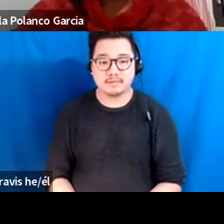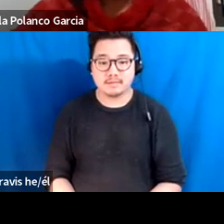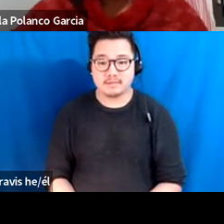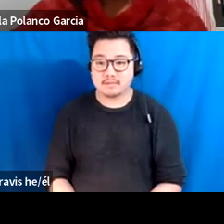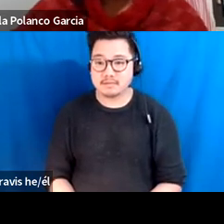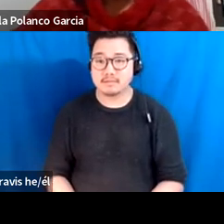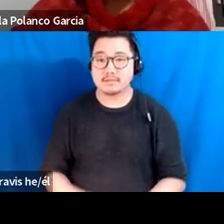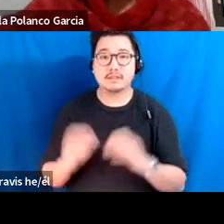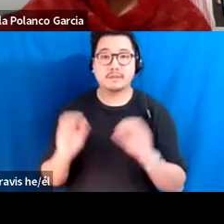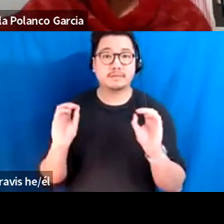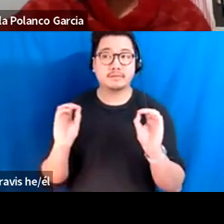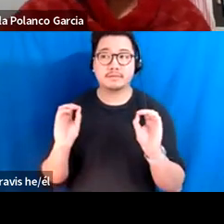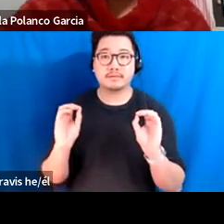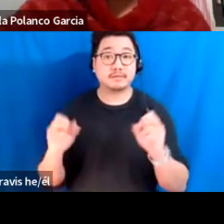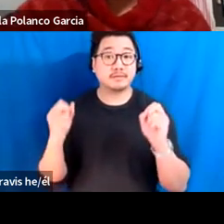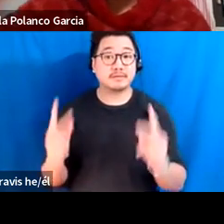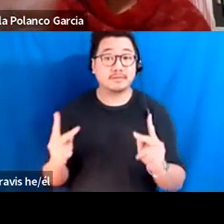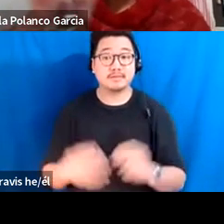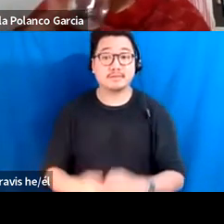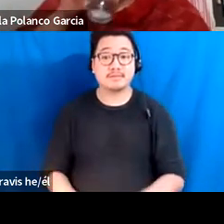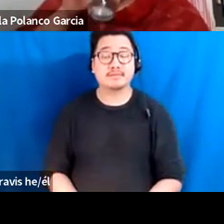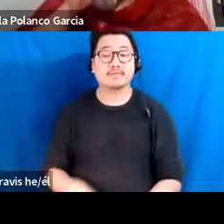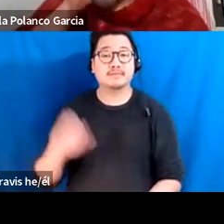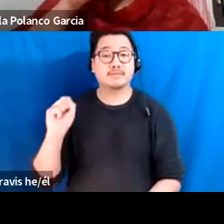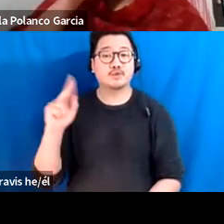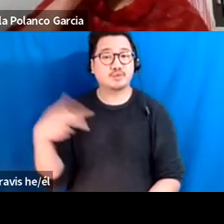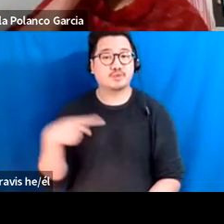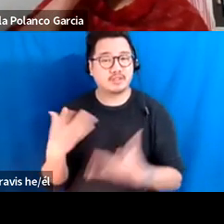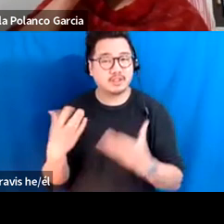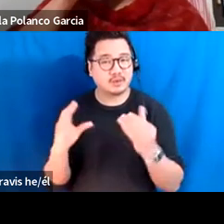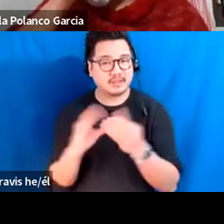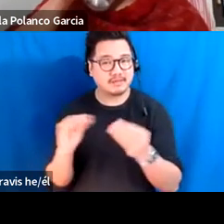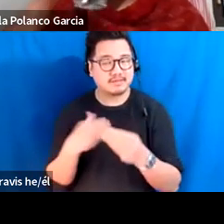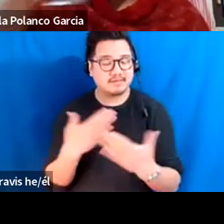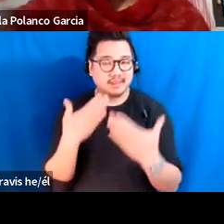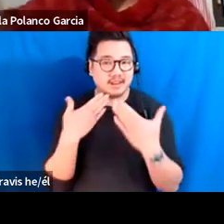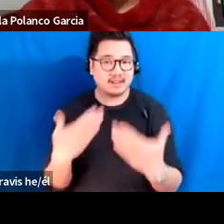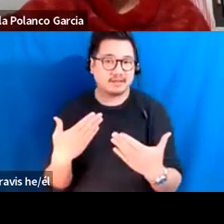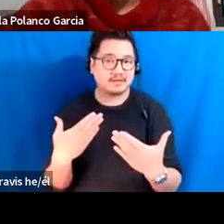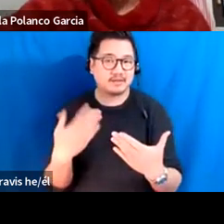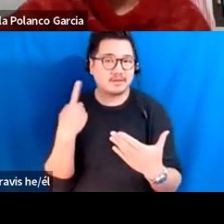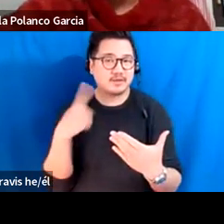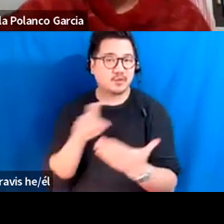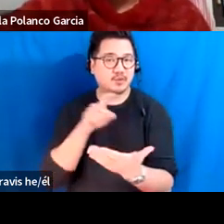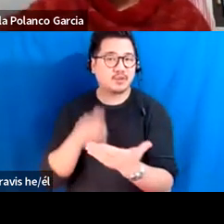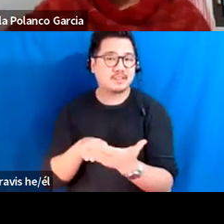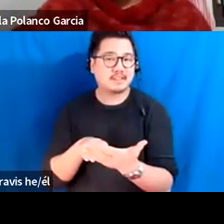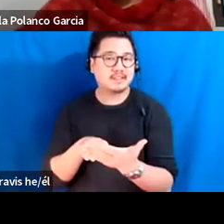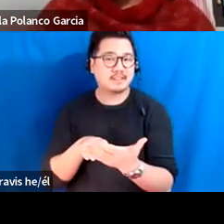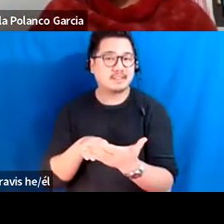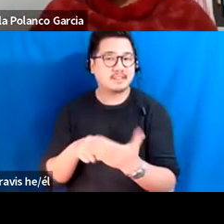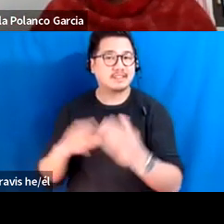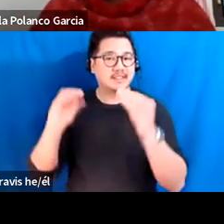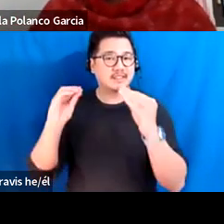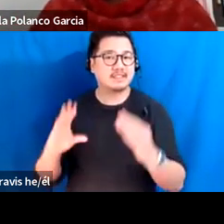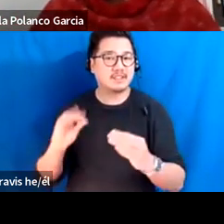no all right superintended i too just want to say thank you for the um recognition of the teachers of the